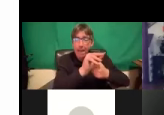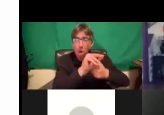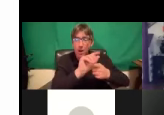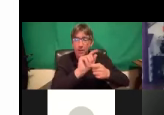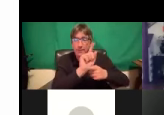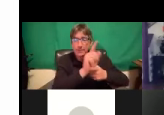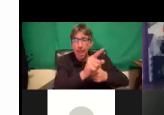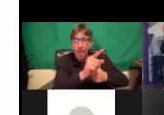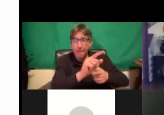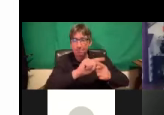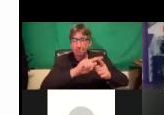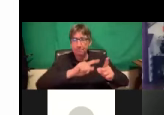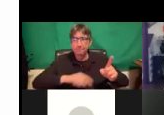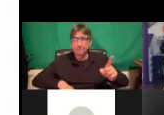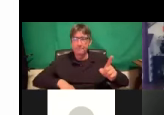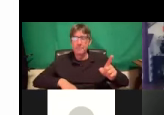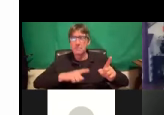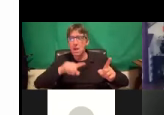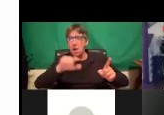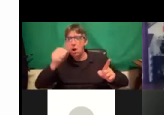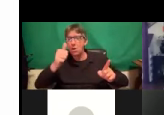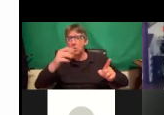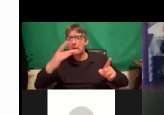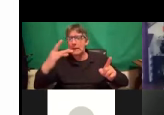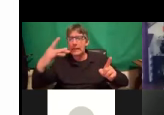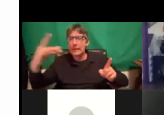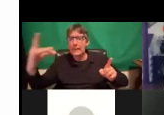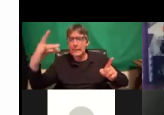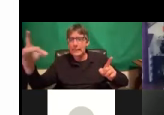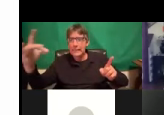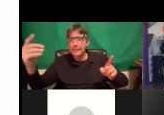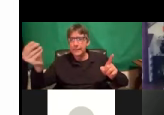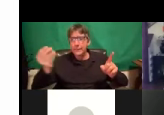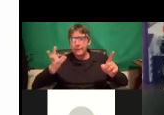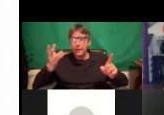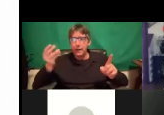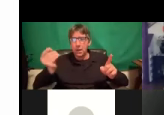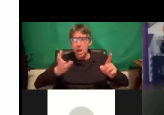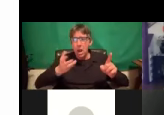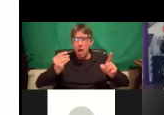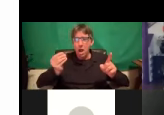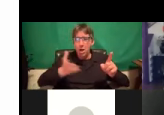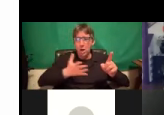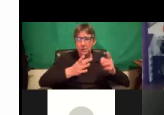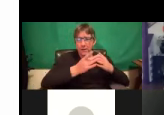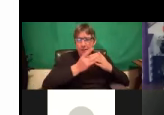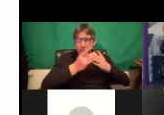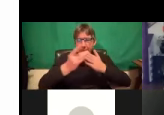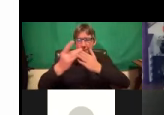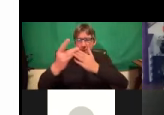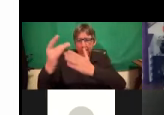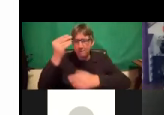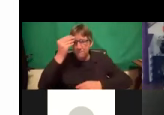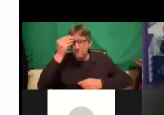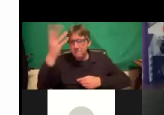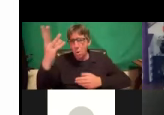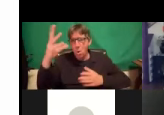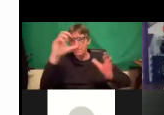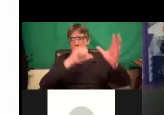leading indicators to help inform that so we can make some guesses. And it's the best we can all do is try to think of like, what